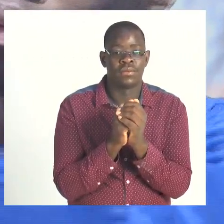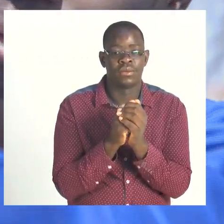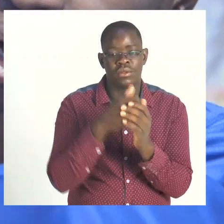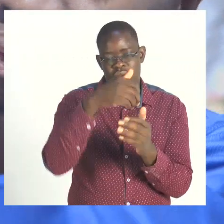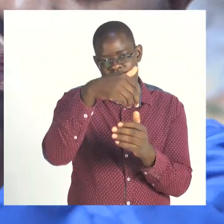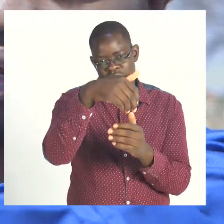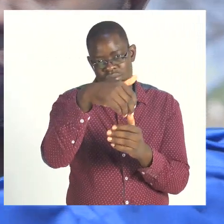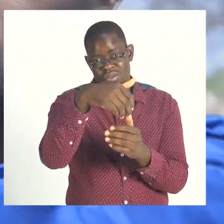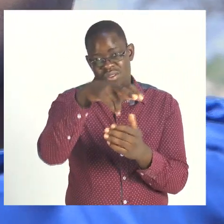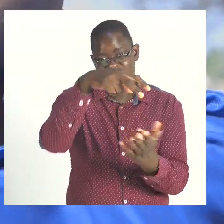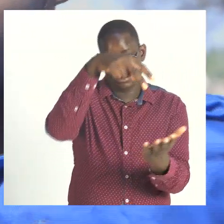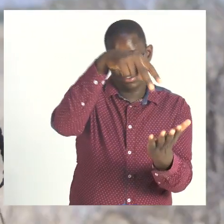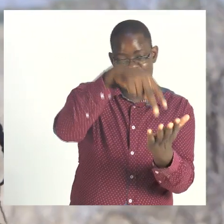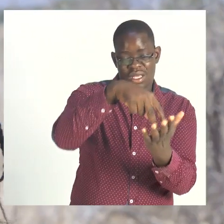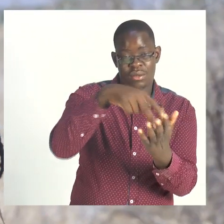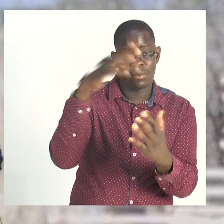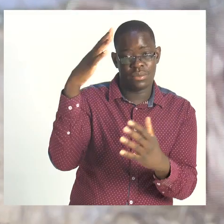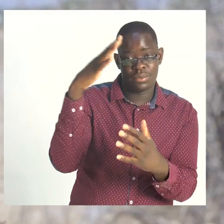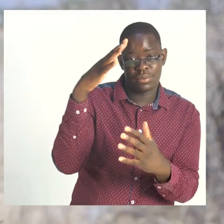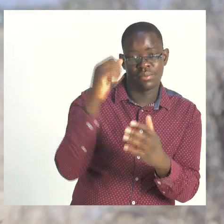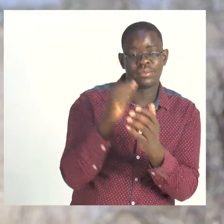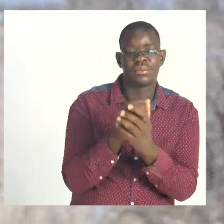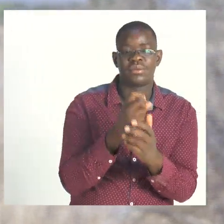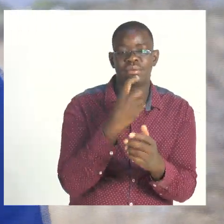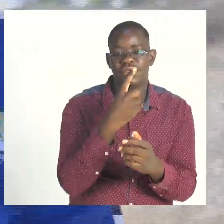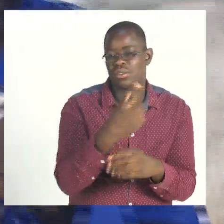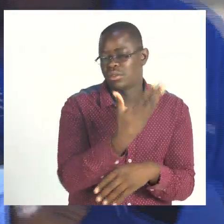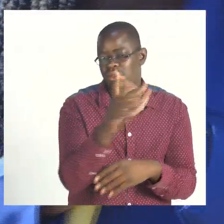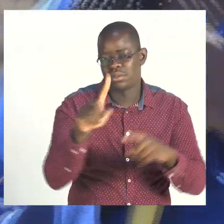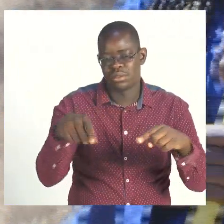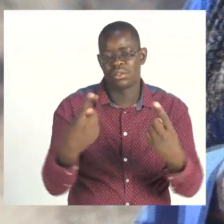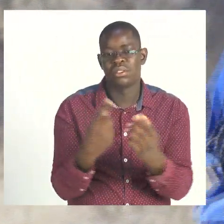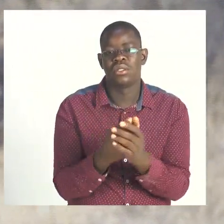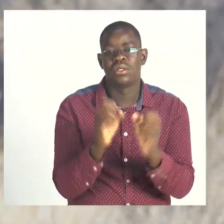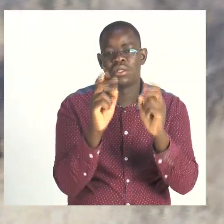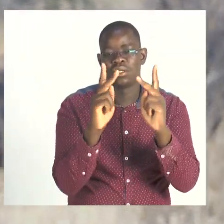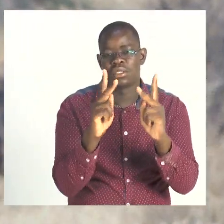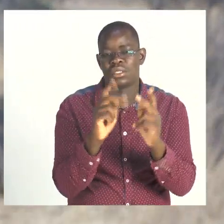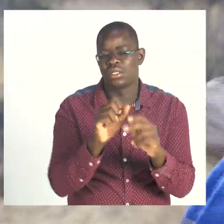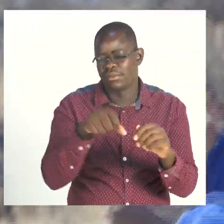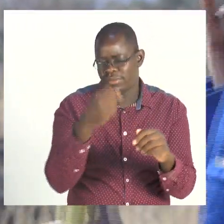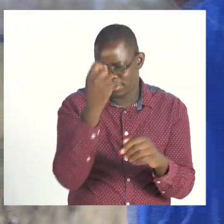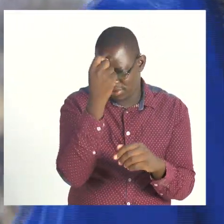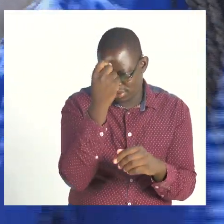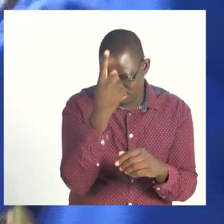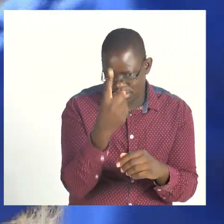let's sit right over there in the shade and I'll tell you all about it. Okay, let's go. I need to understand all.